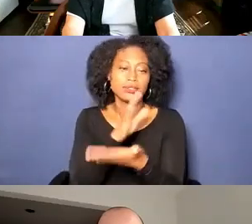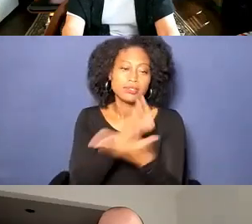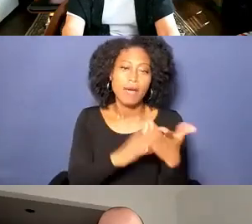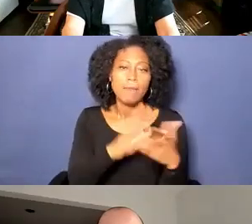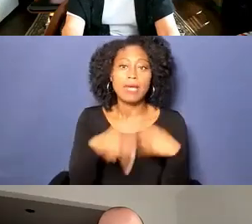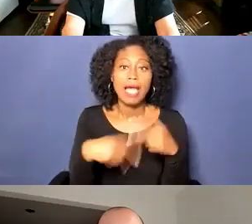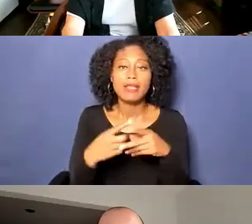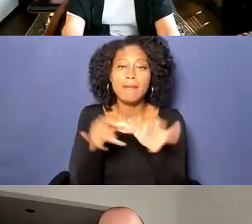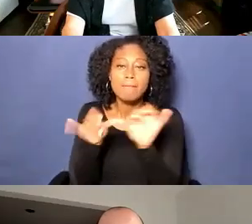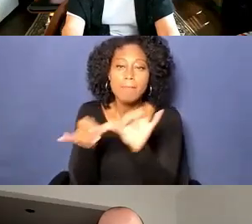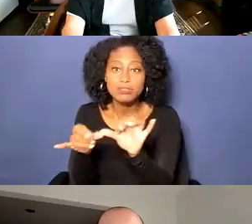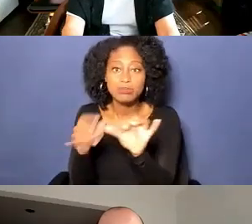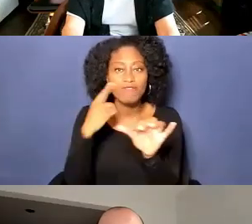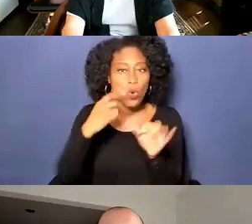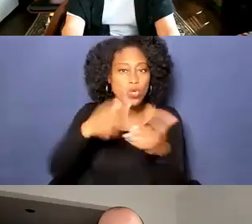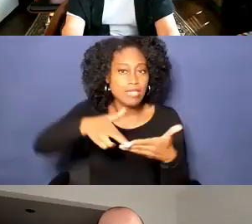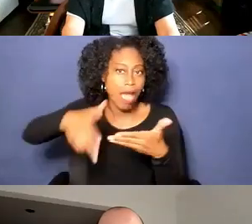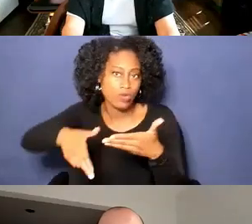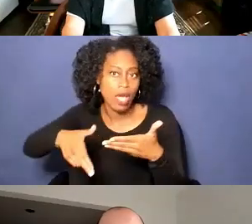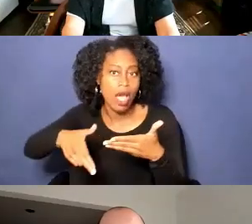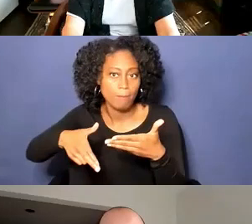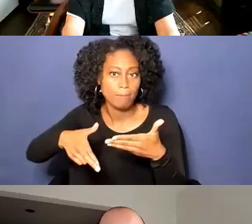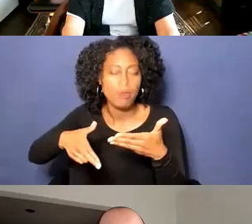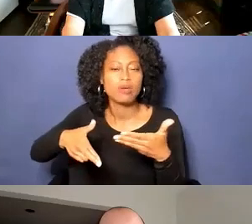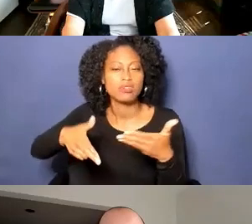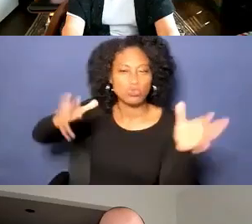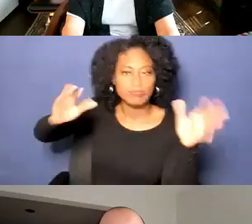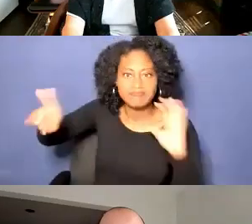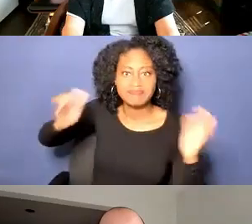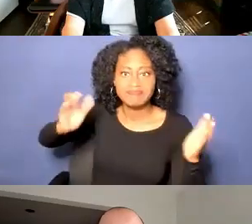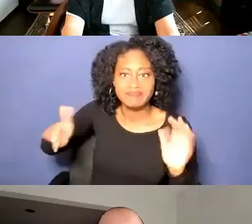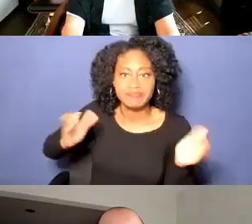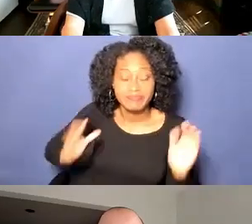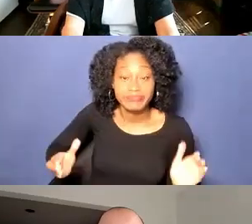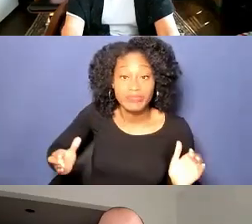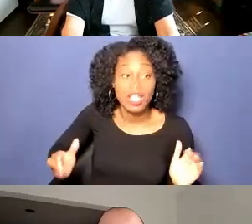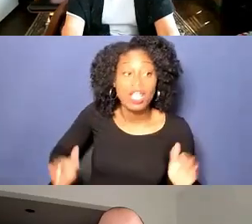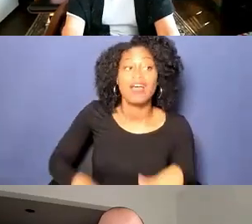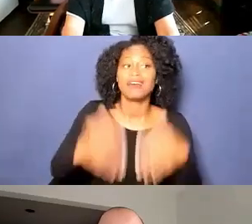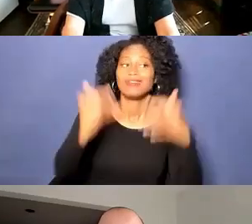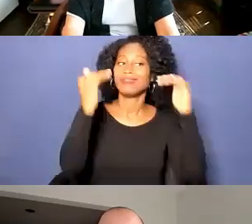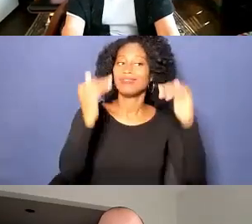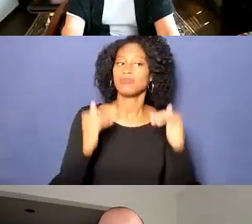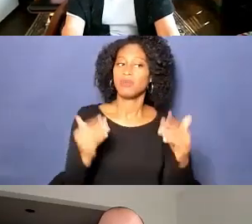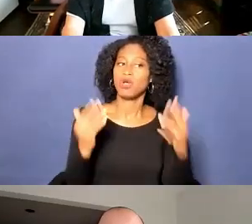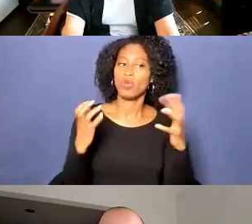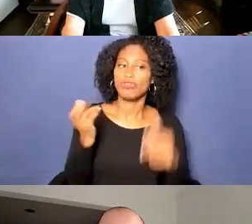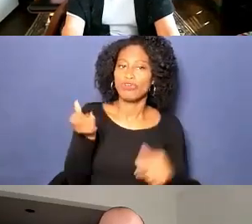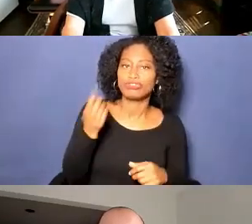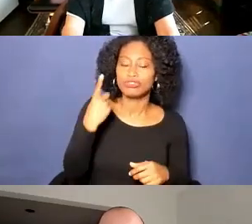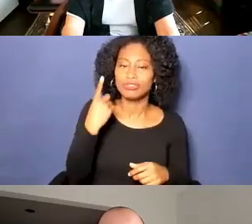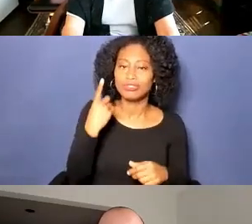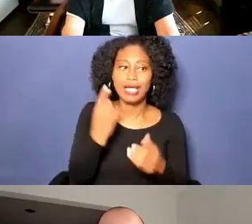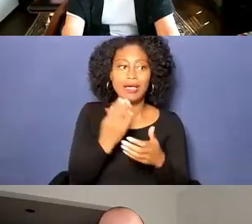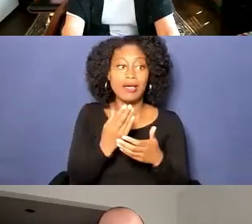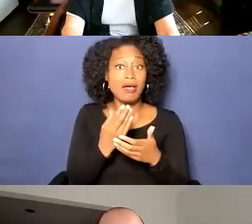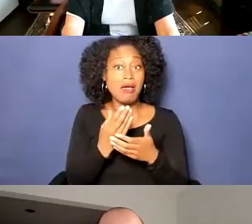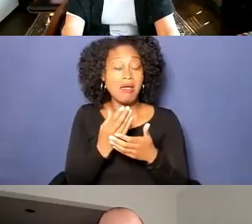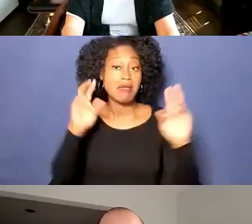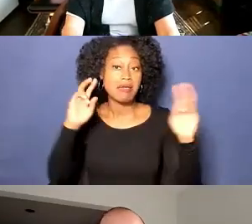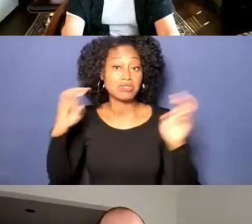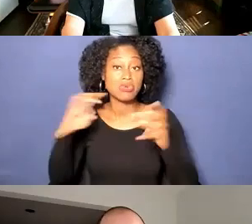outcome. And then, of course, we're always interested in understanding issues of diversity